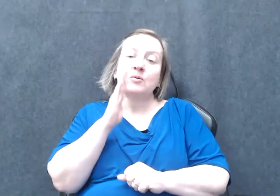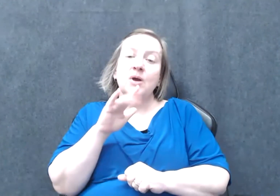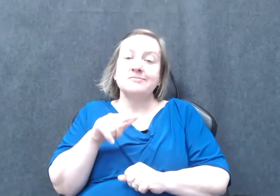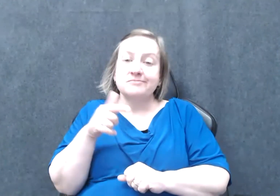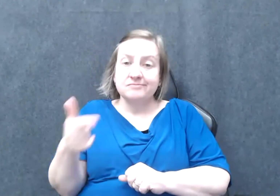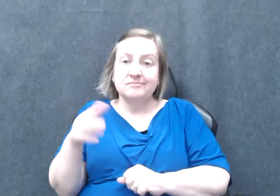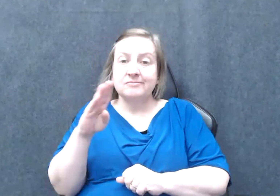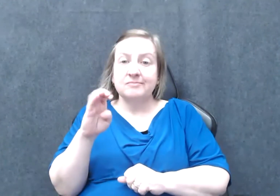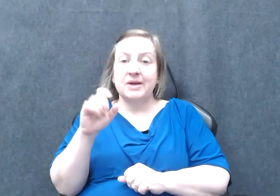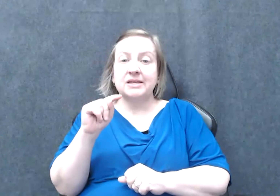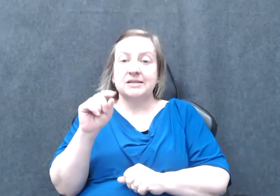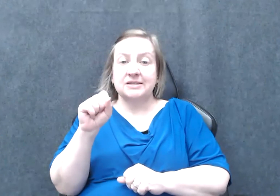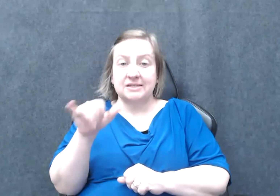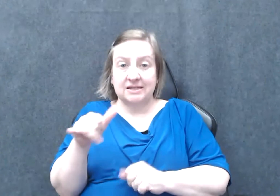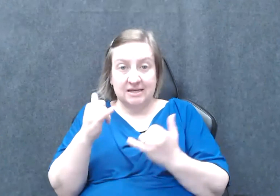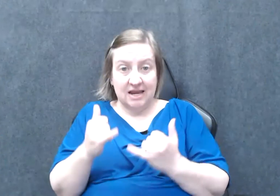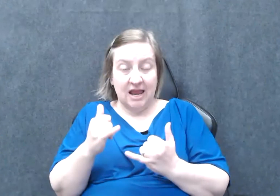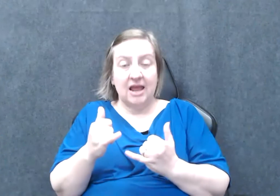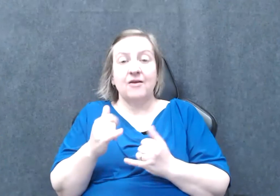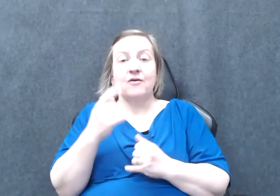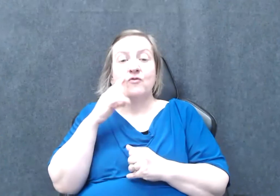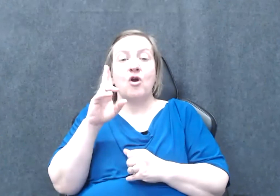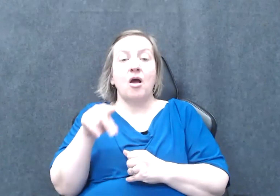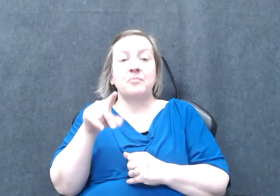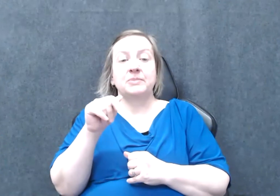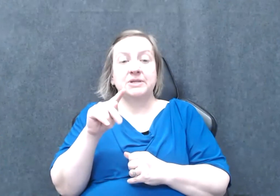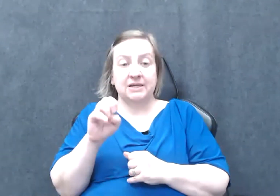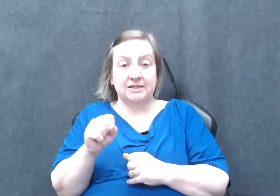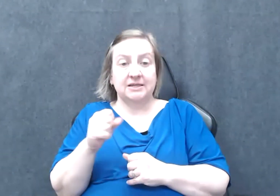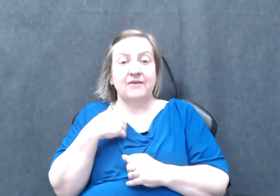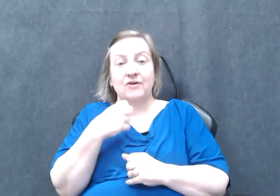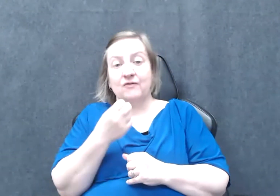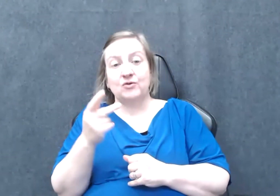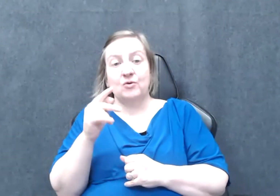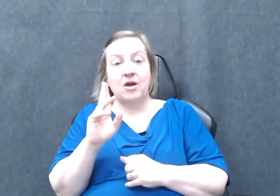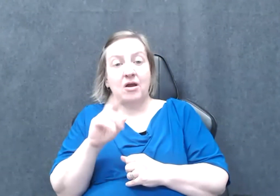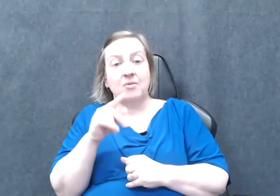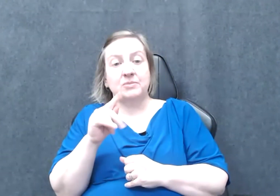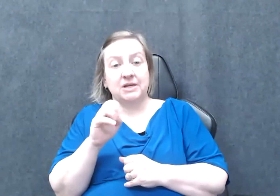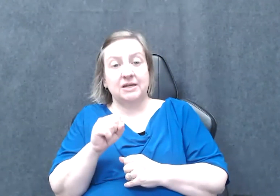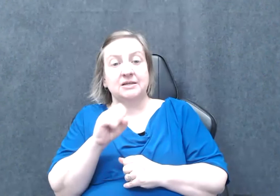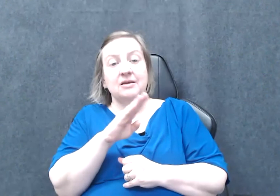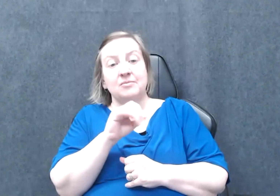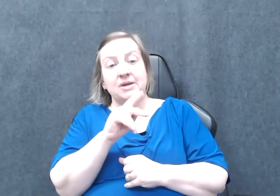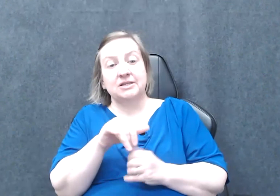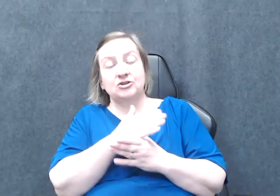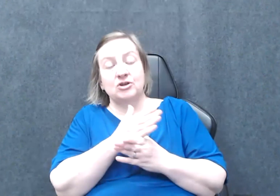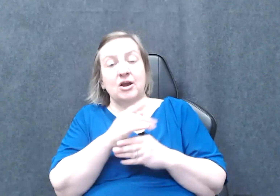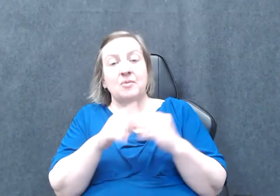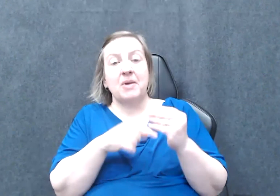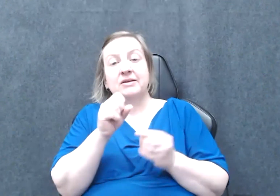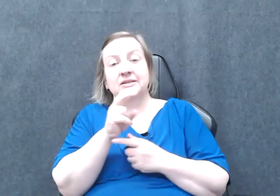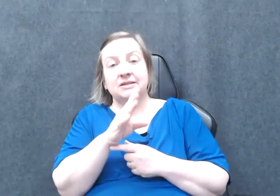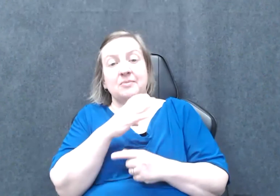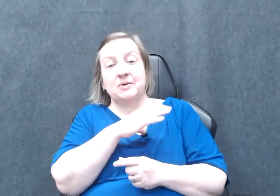to Betsy. Now we're going to move into our updates, and we've got a couple of updates. Betsy's going to share an update on the subcommittee activities